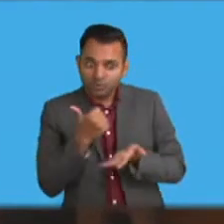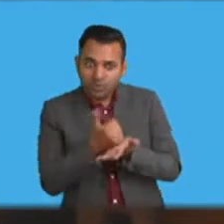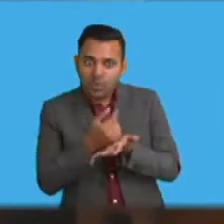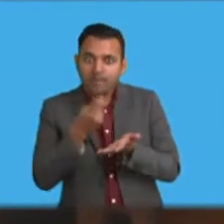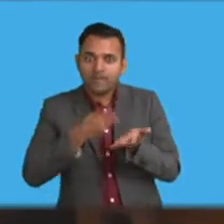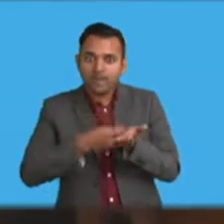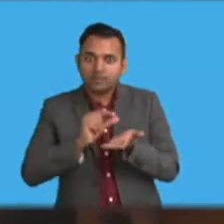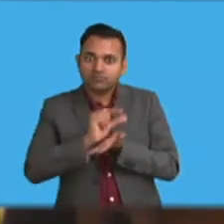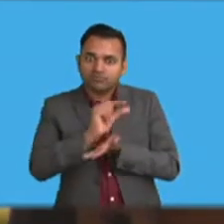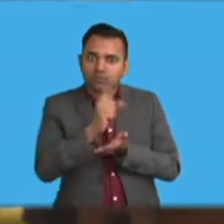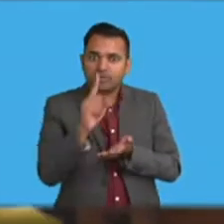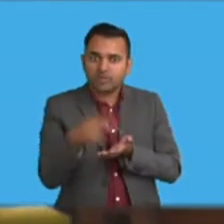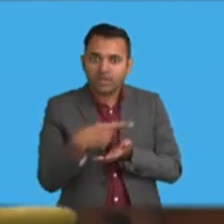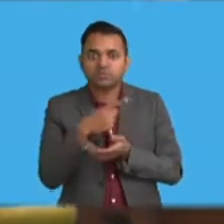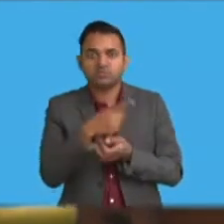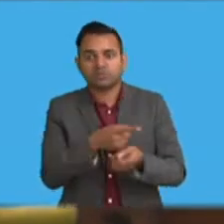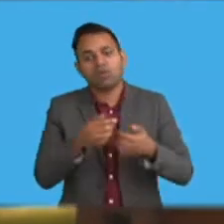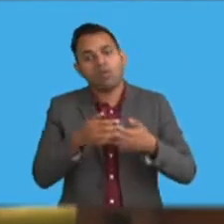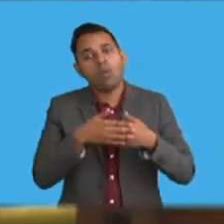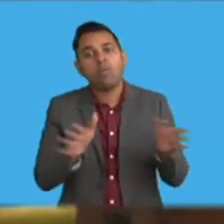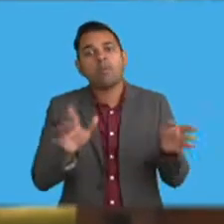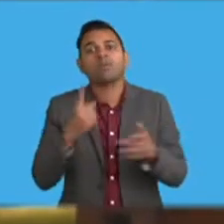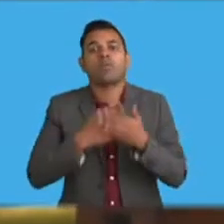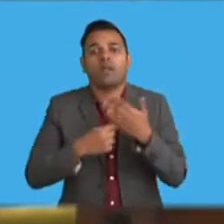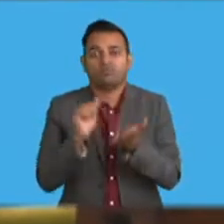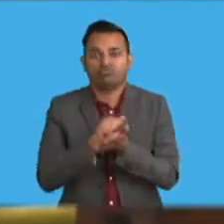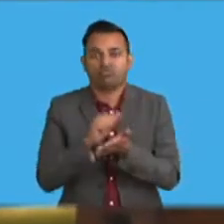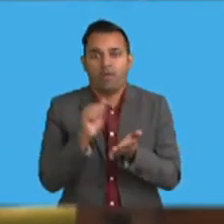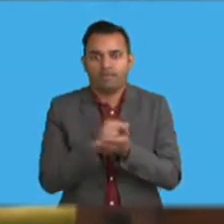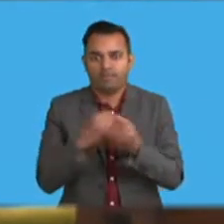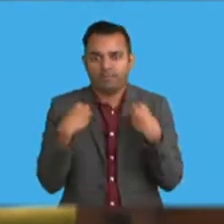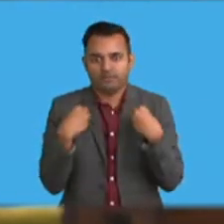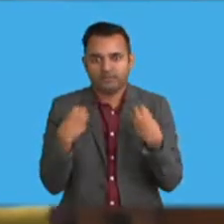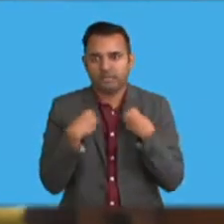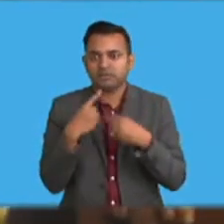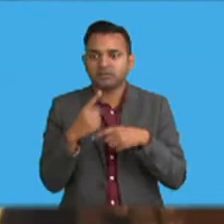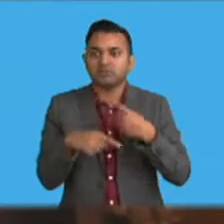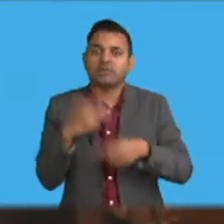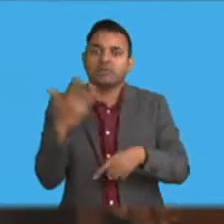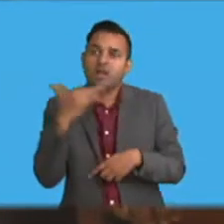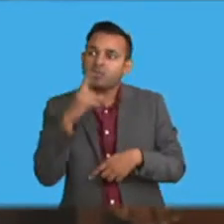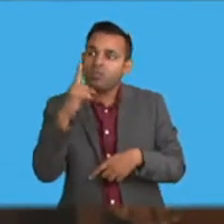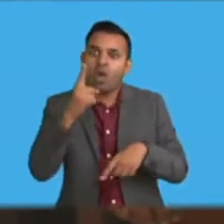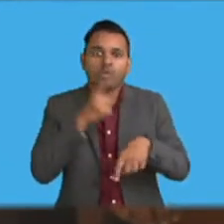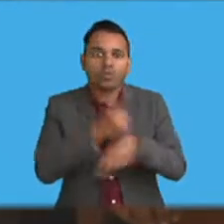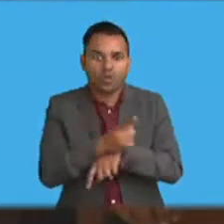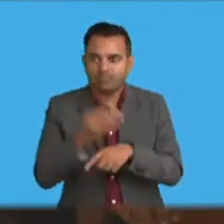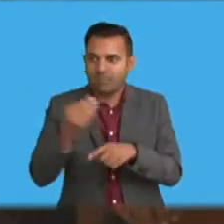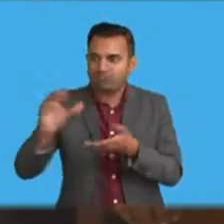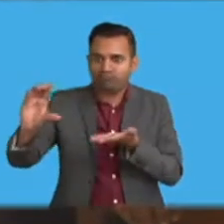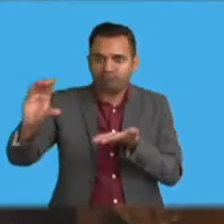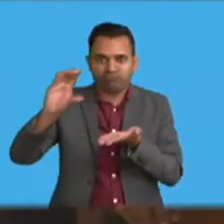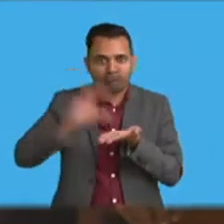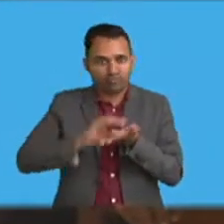canteen. Today he earns $200 a week, Madam Speaker, from his